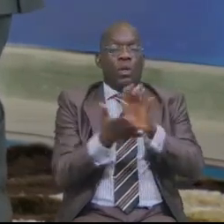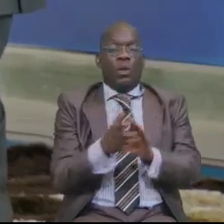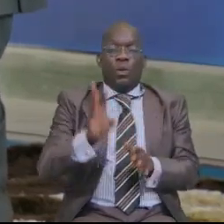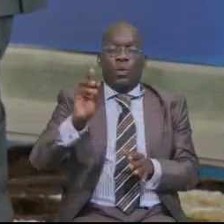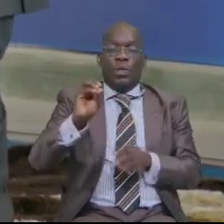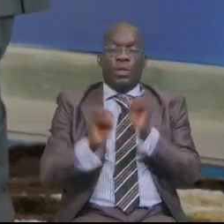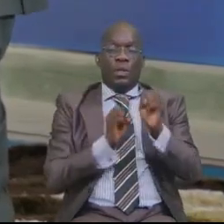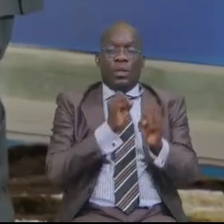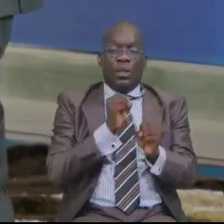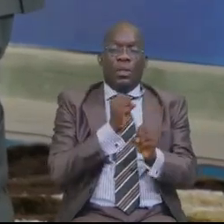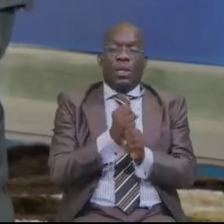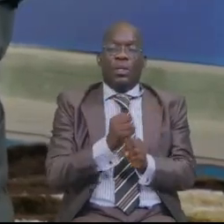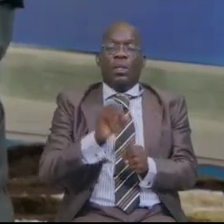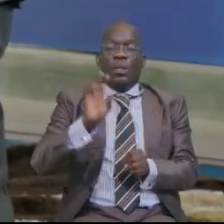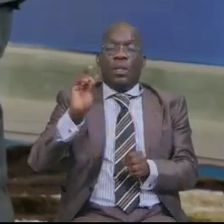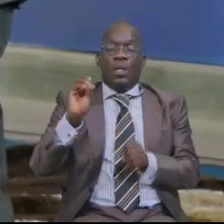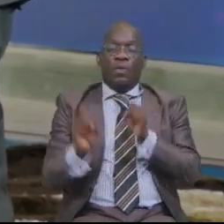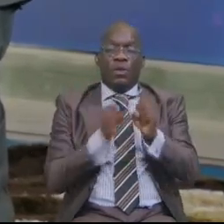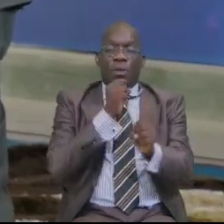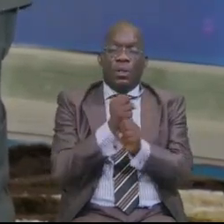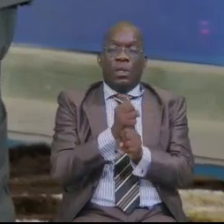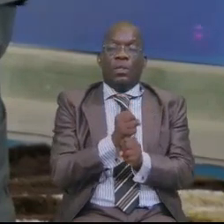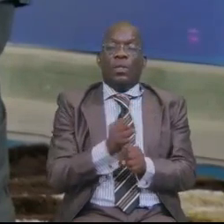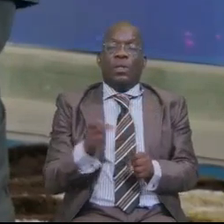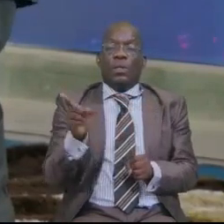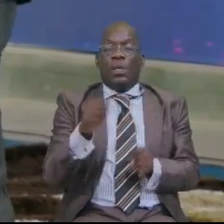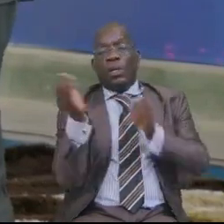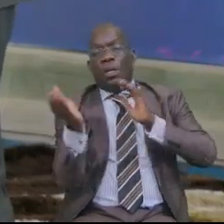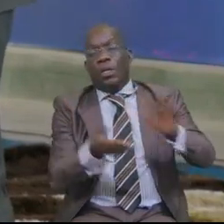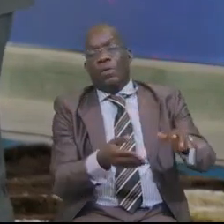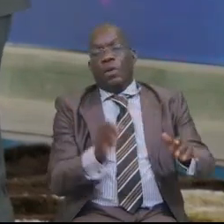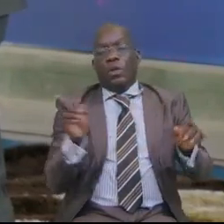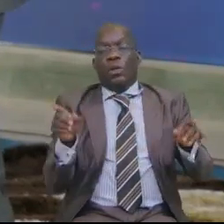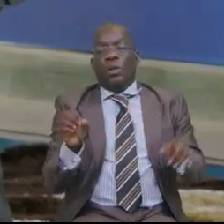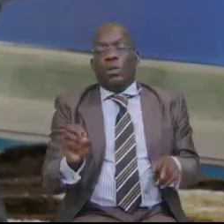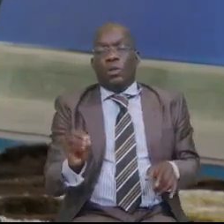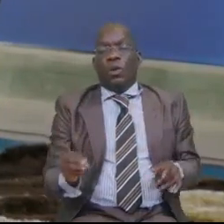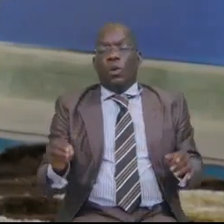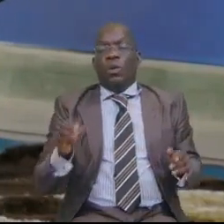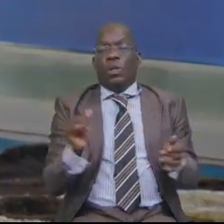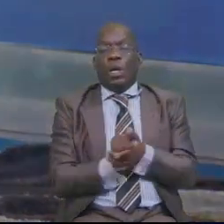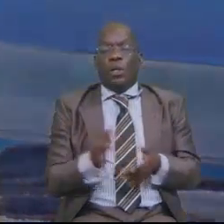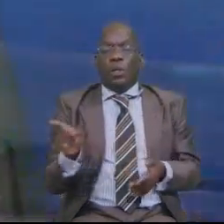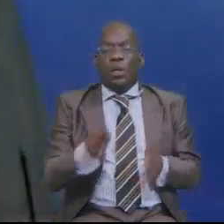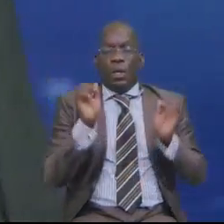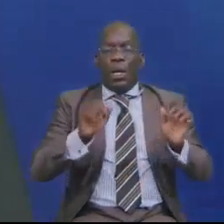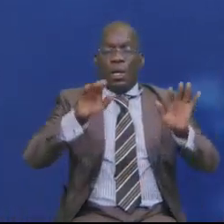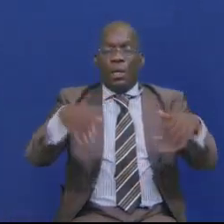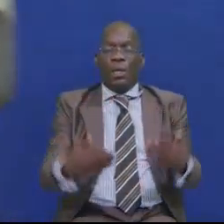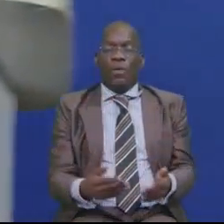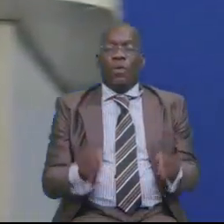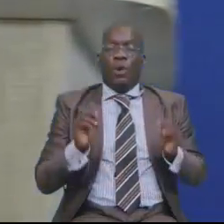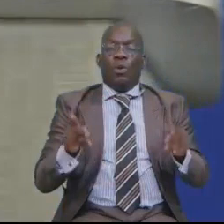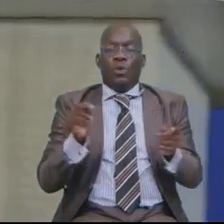70 at most, then they vacate so that they can give chance to the younger